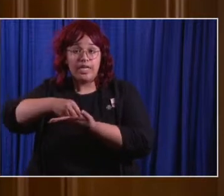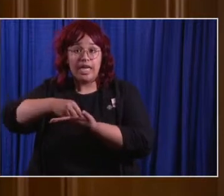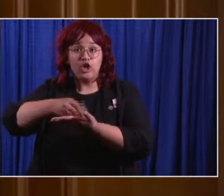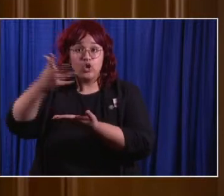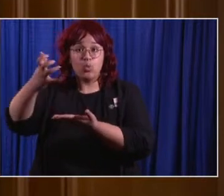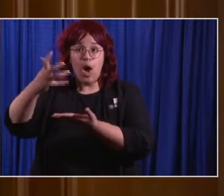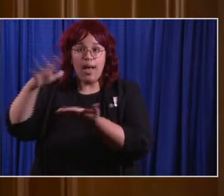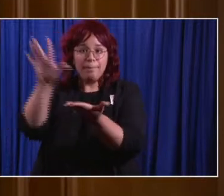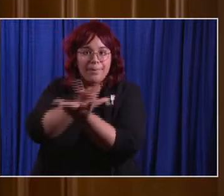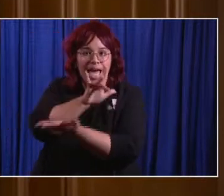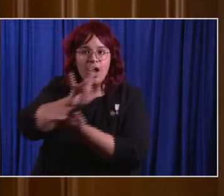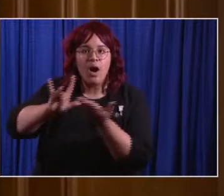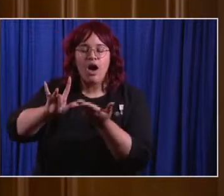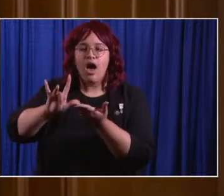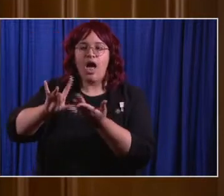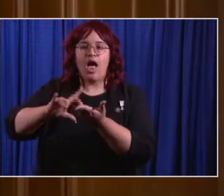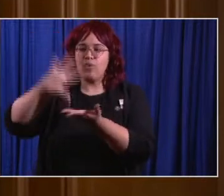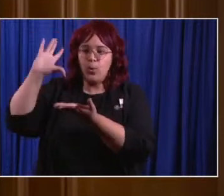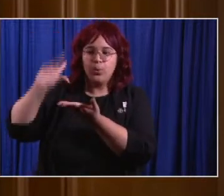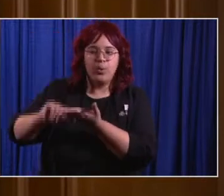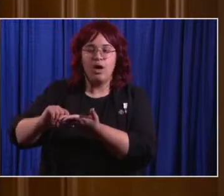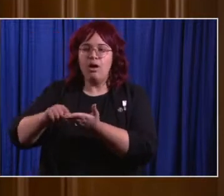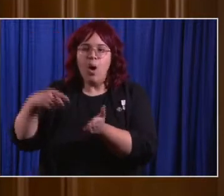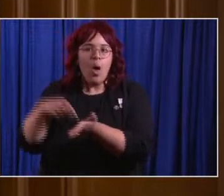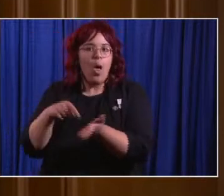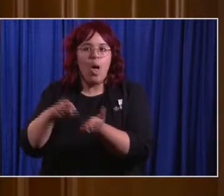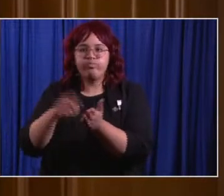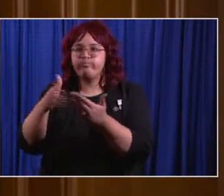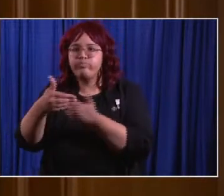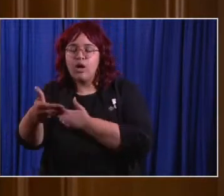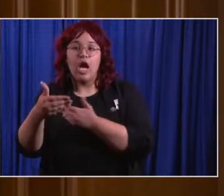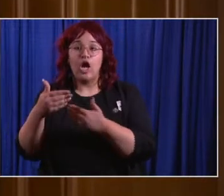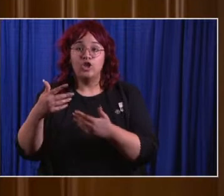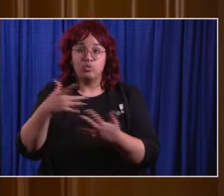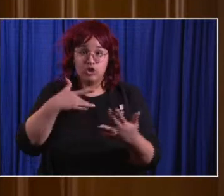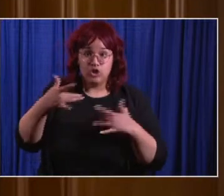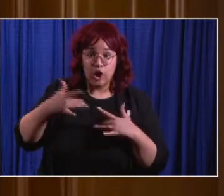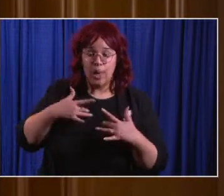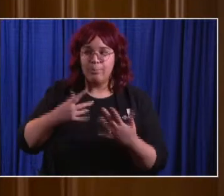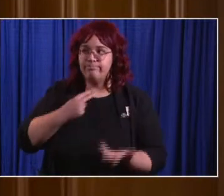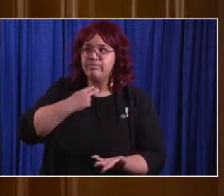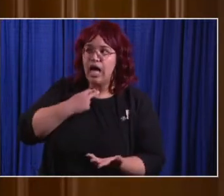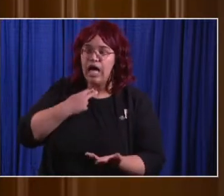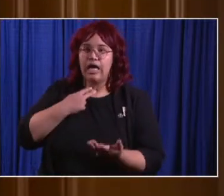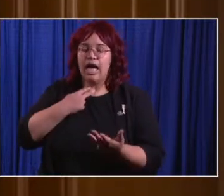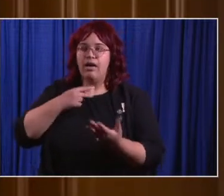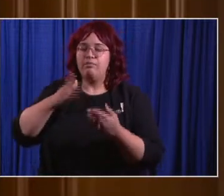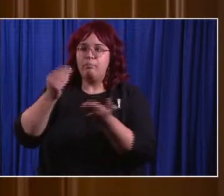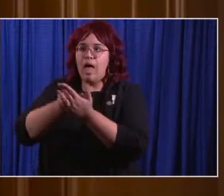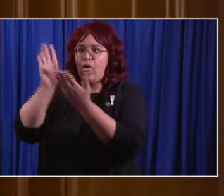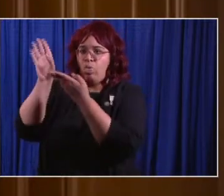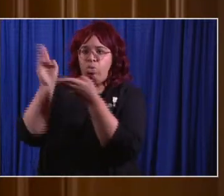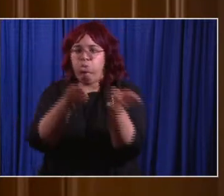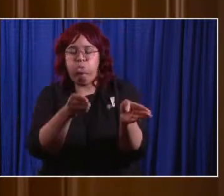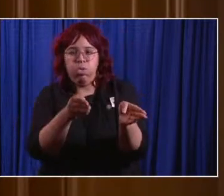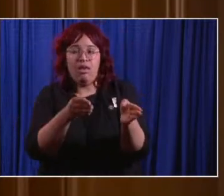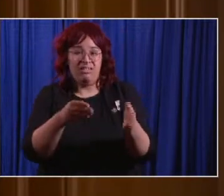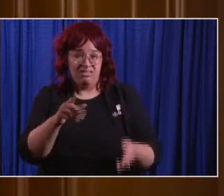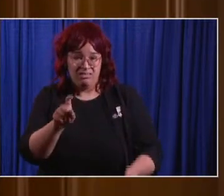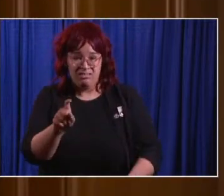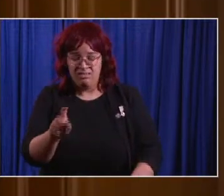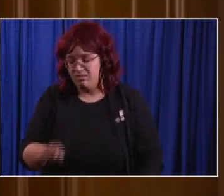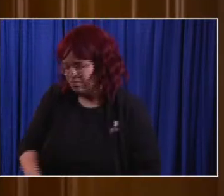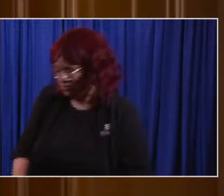out the unemployment system and among other things that you want? Well, I don't think it's, look, I don't think we have a